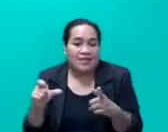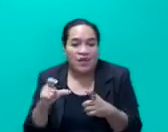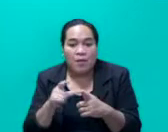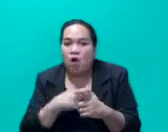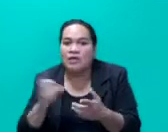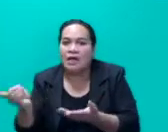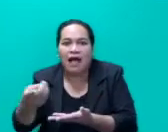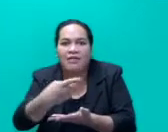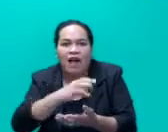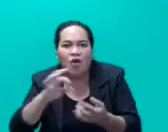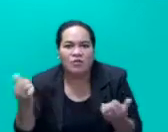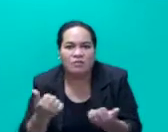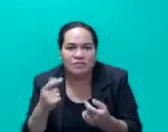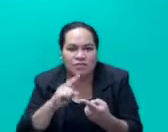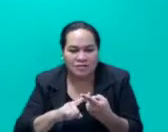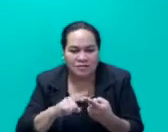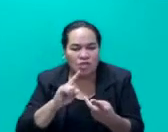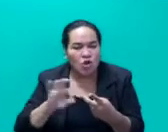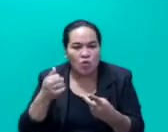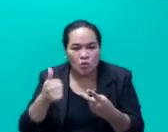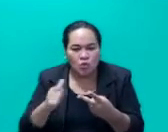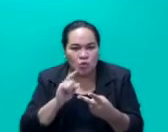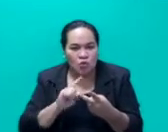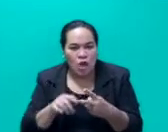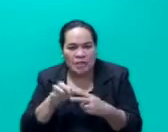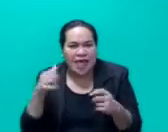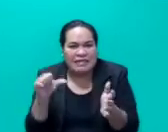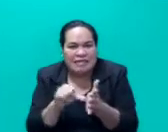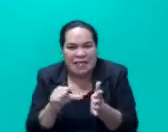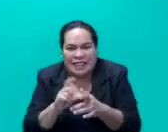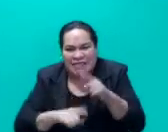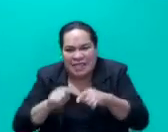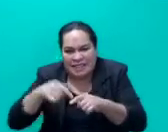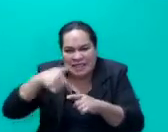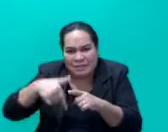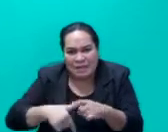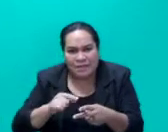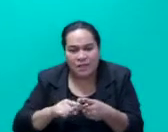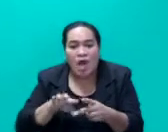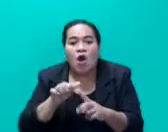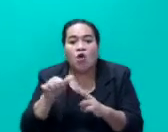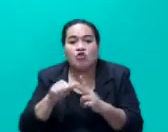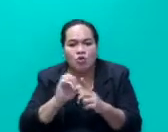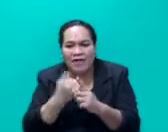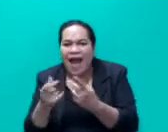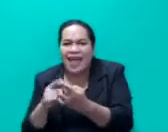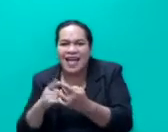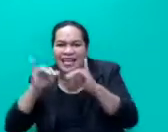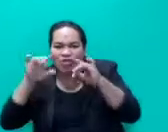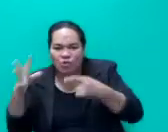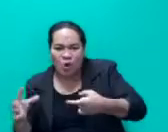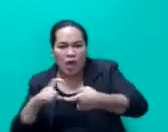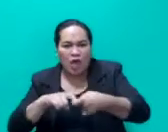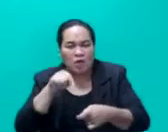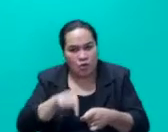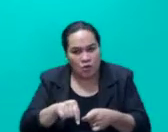the complexity and context specifics of violence interventions, and the social dynamics surrounding these issues. Violence against women